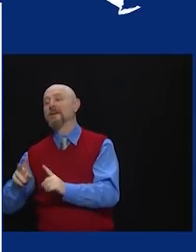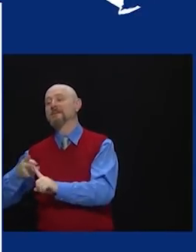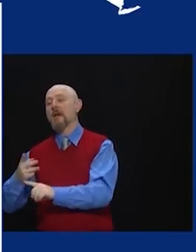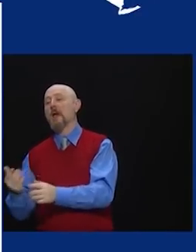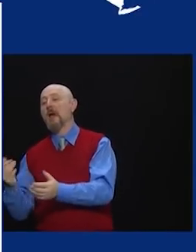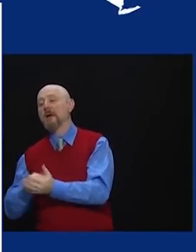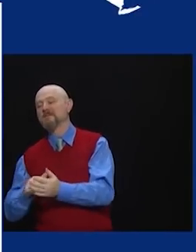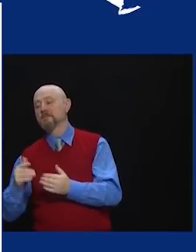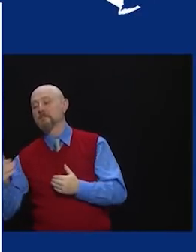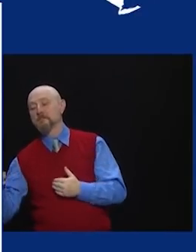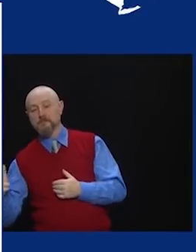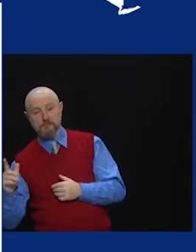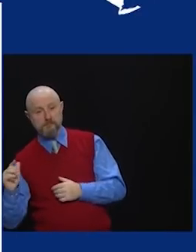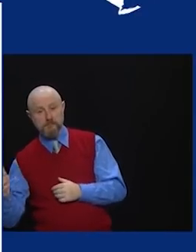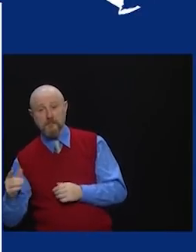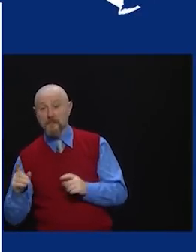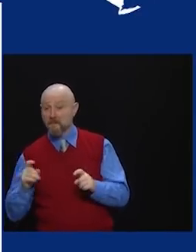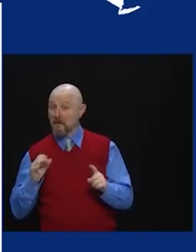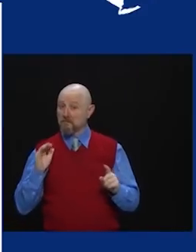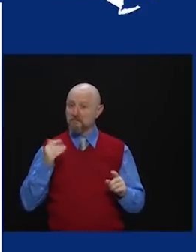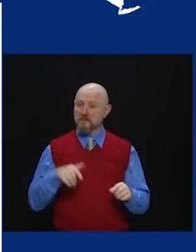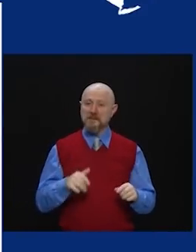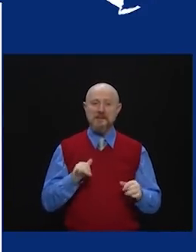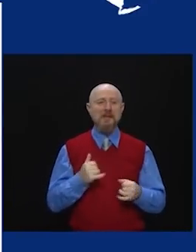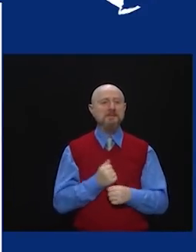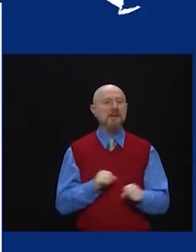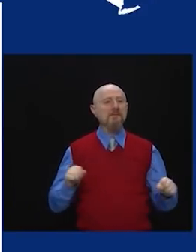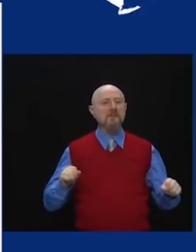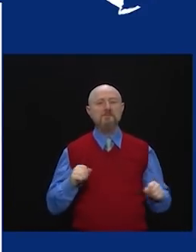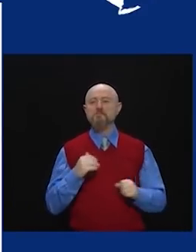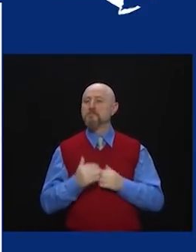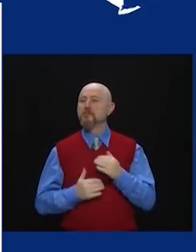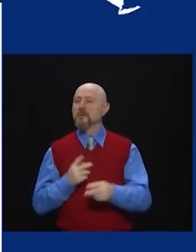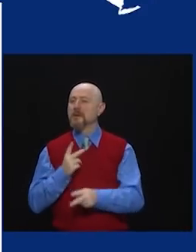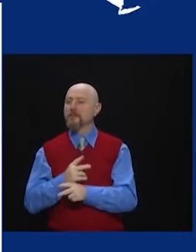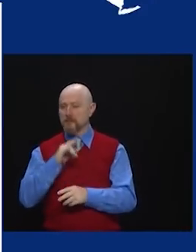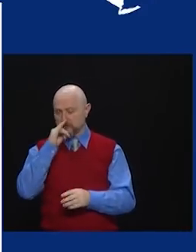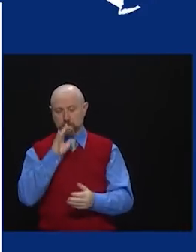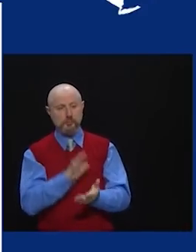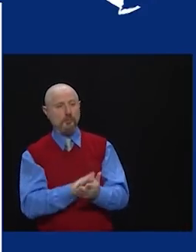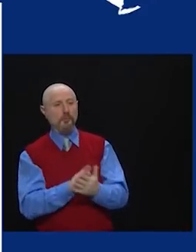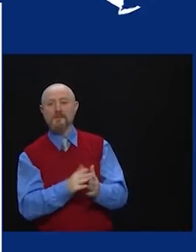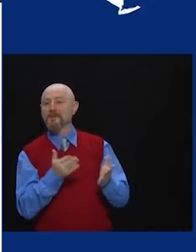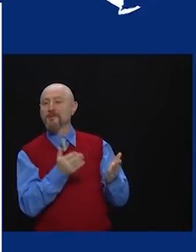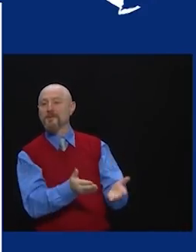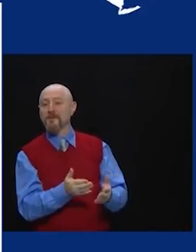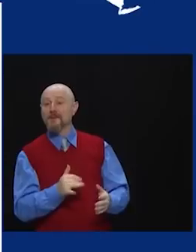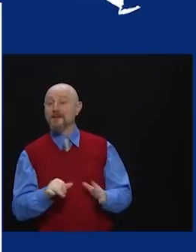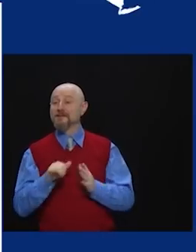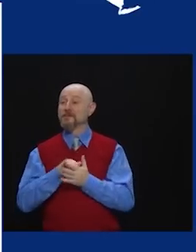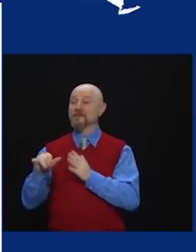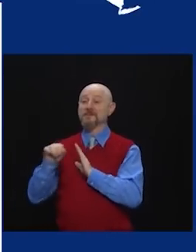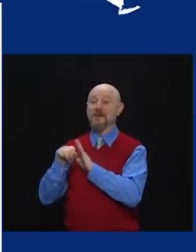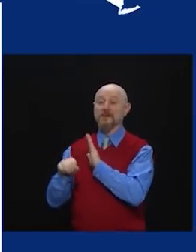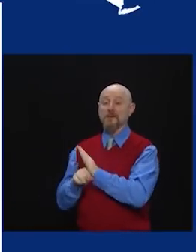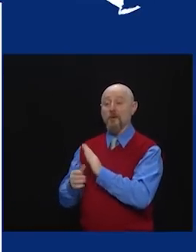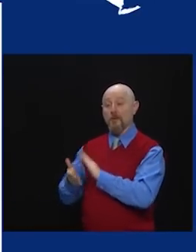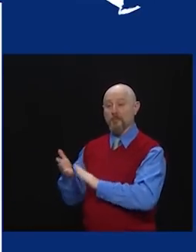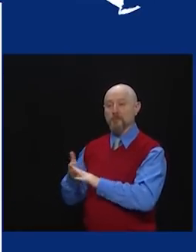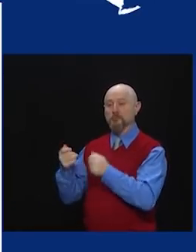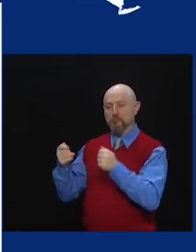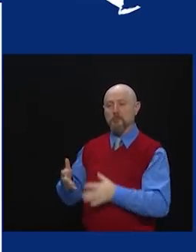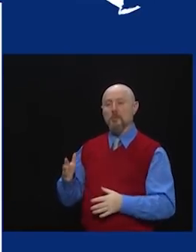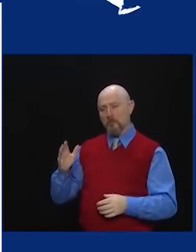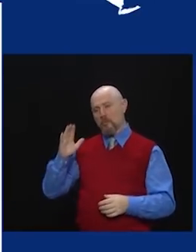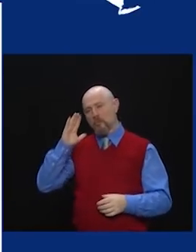children in school. So I want to have our operations director, state operations director, Catherine Garcia, give more details. And is